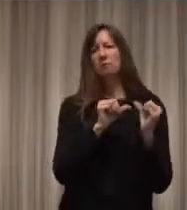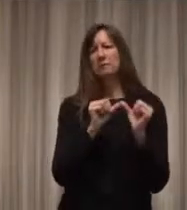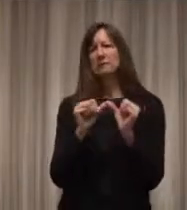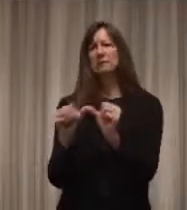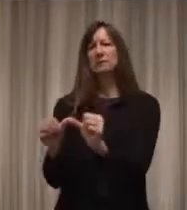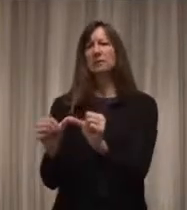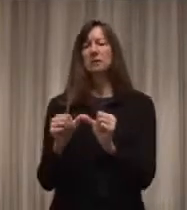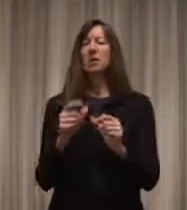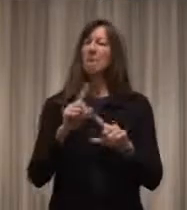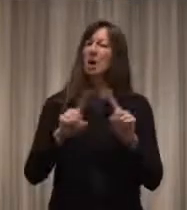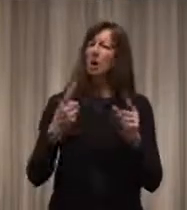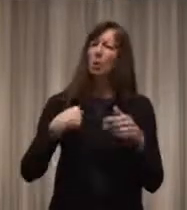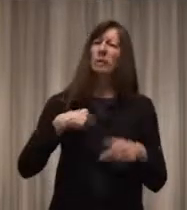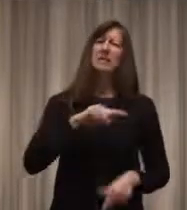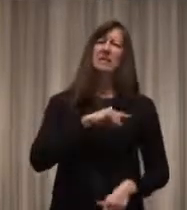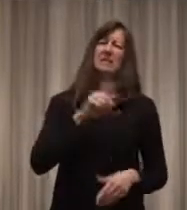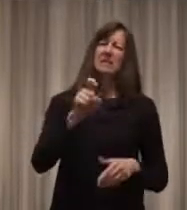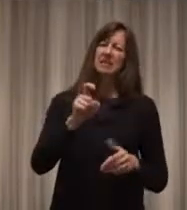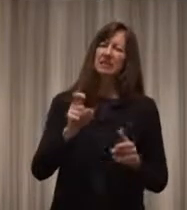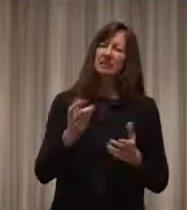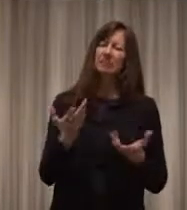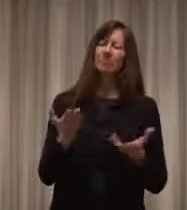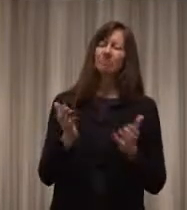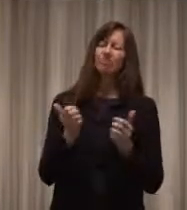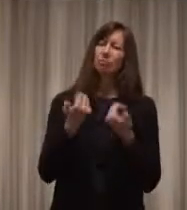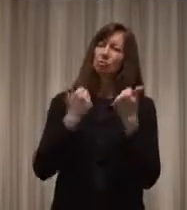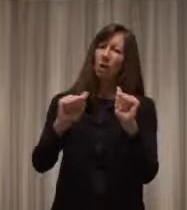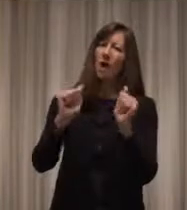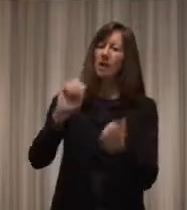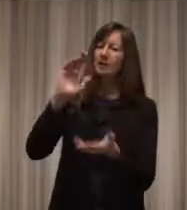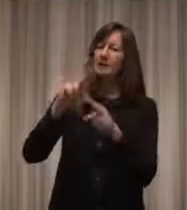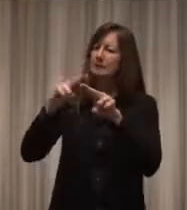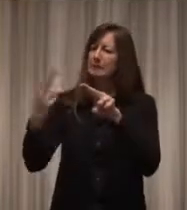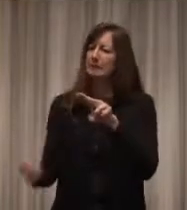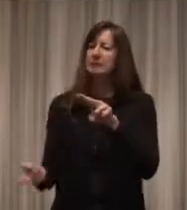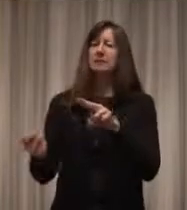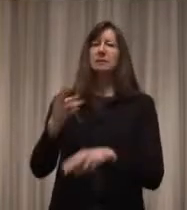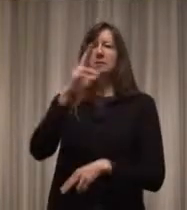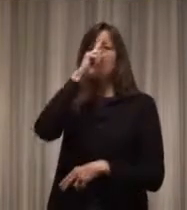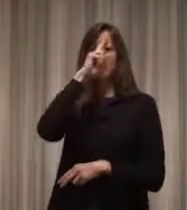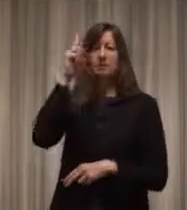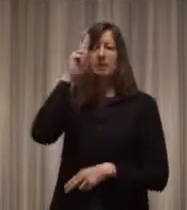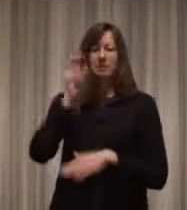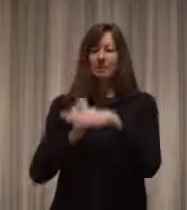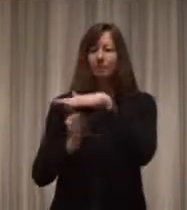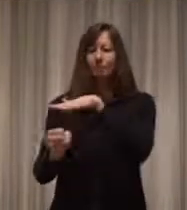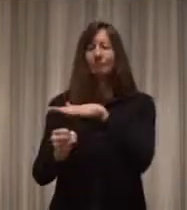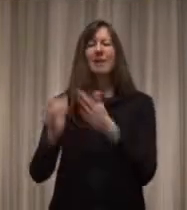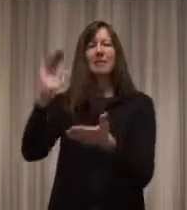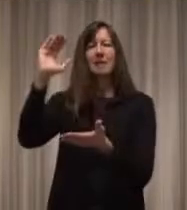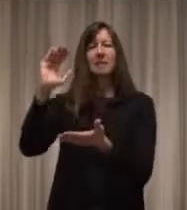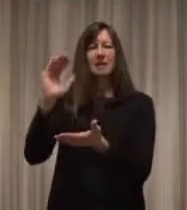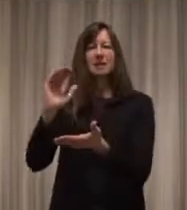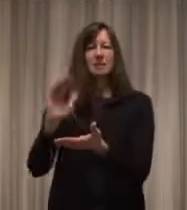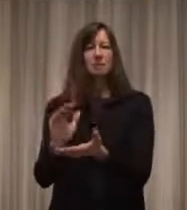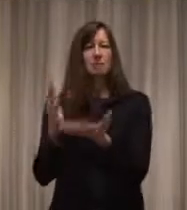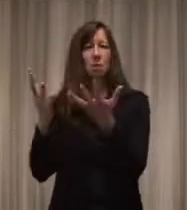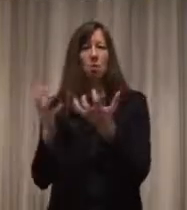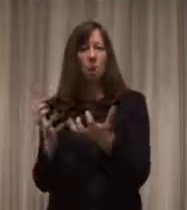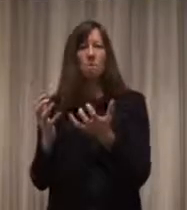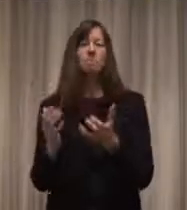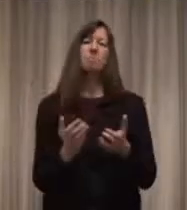work to get down. Hopefully we'll start to see the hospitalization rate come down correspondingly as we've seen the new infection rate start to come